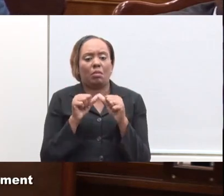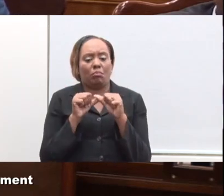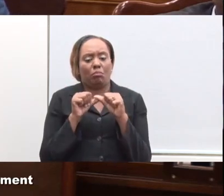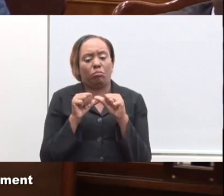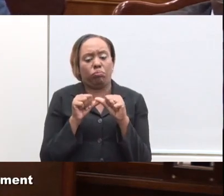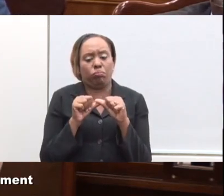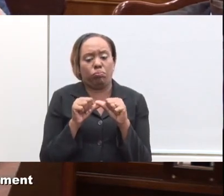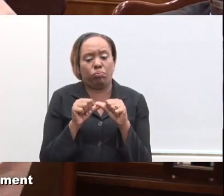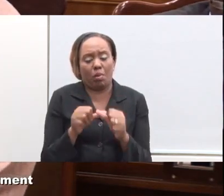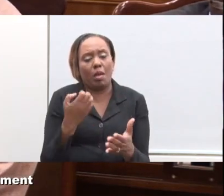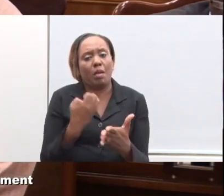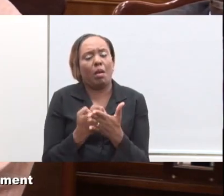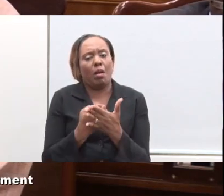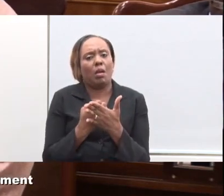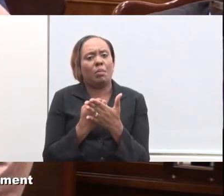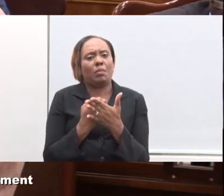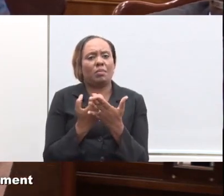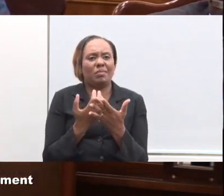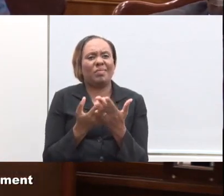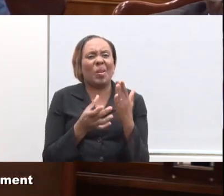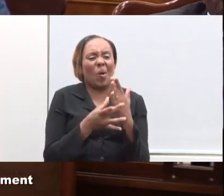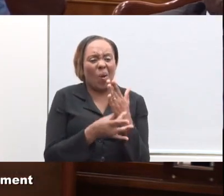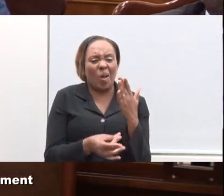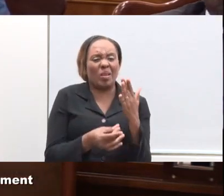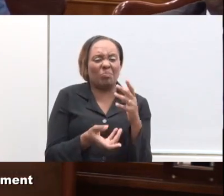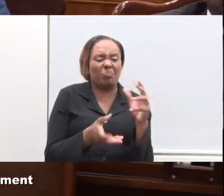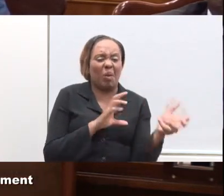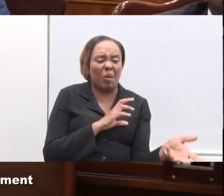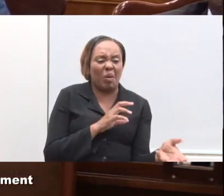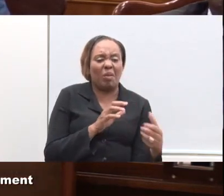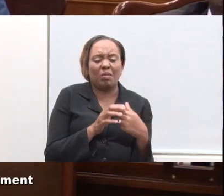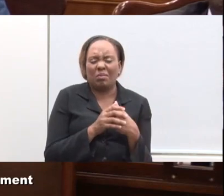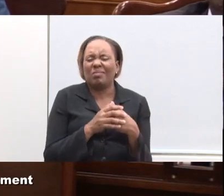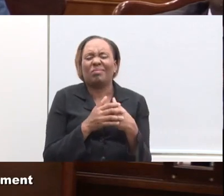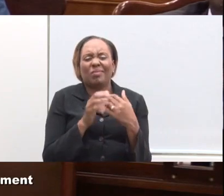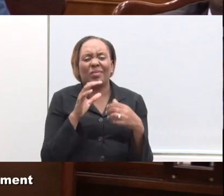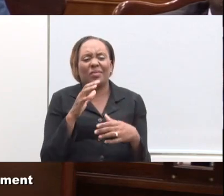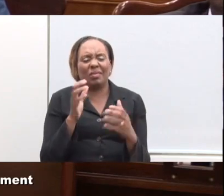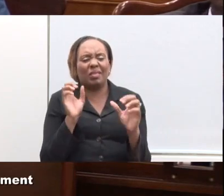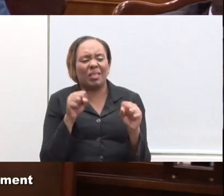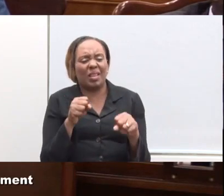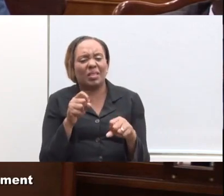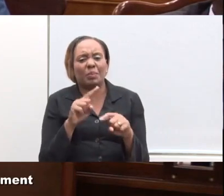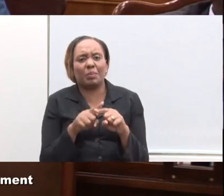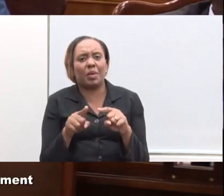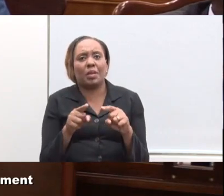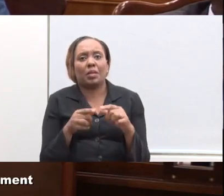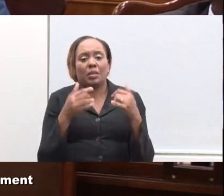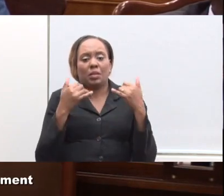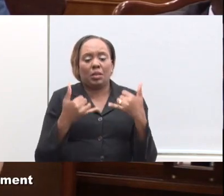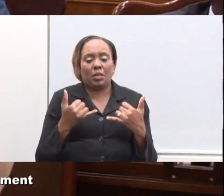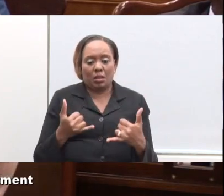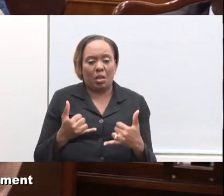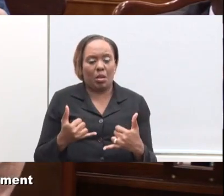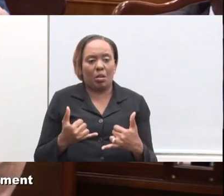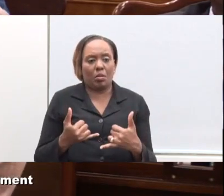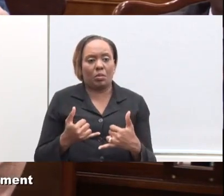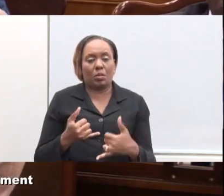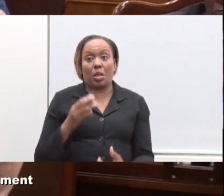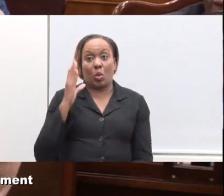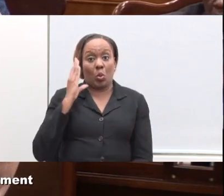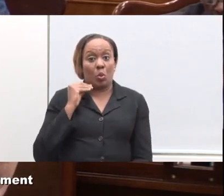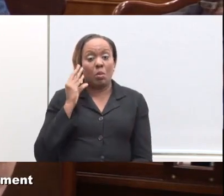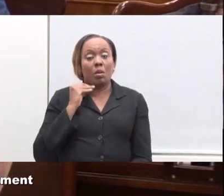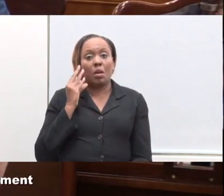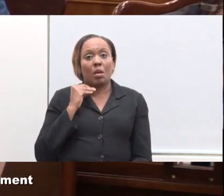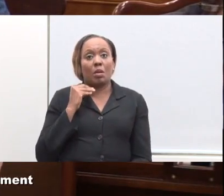even with the financial crisis. But what we see now has no proper parallel. In the